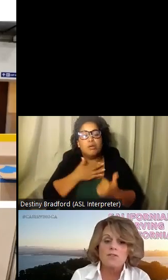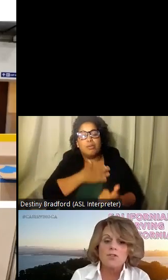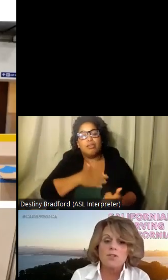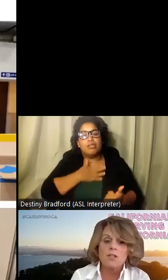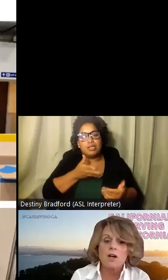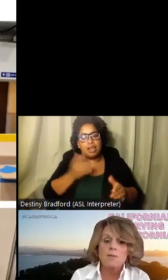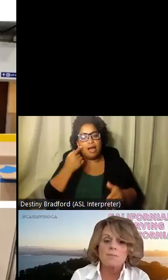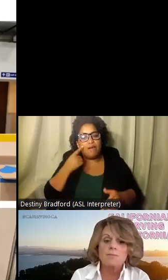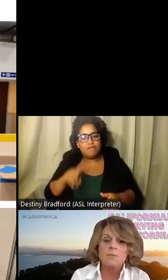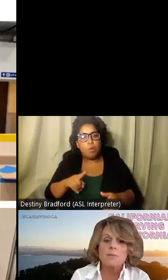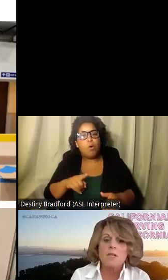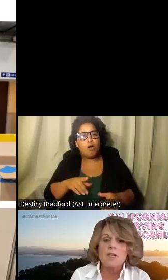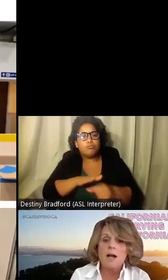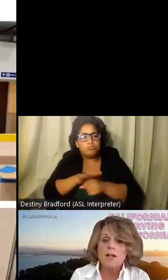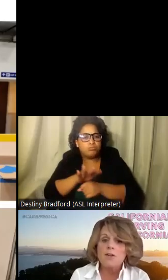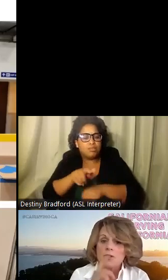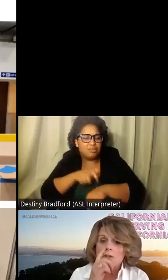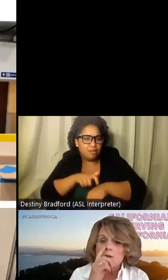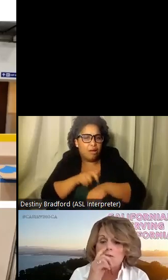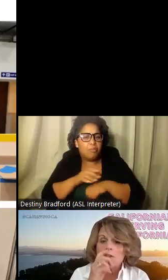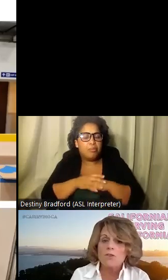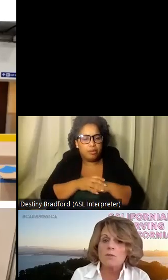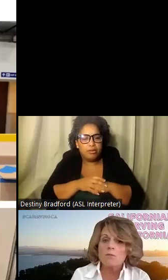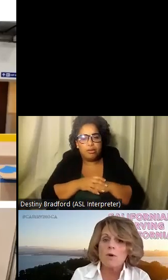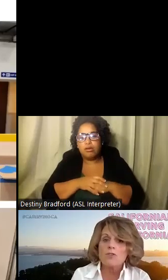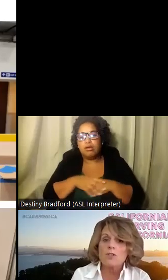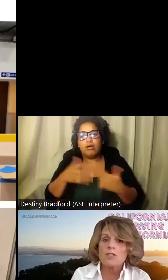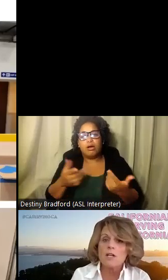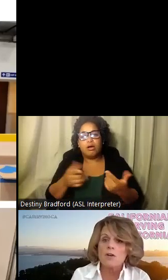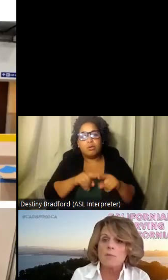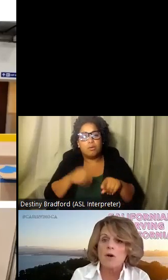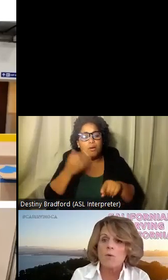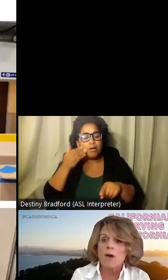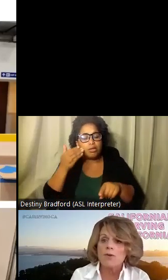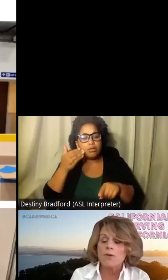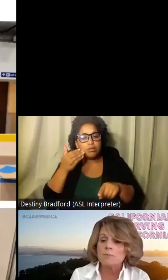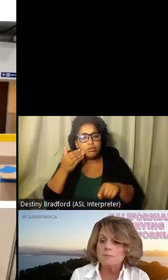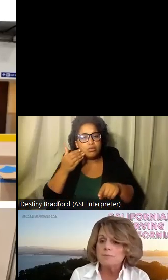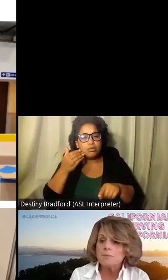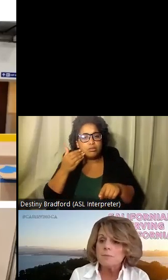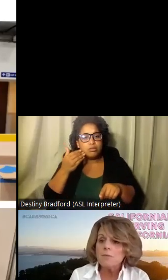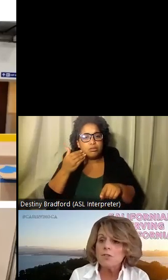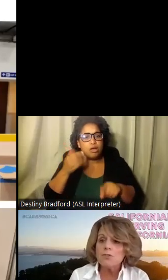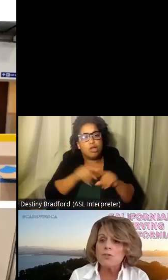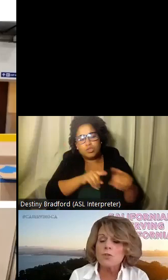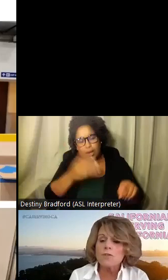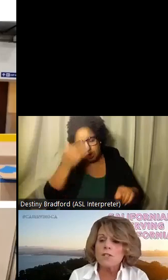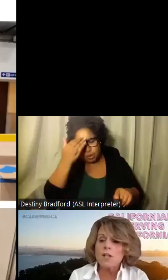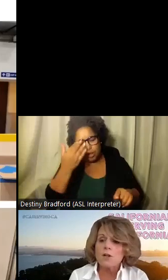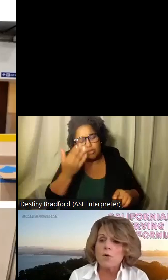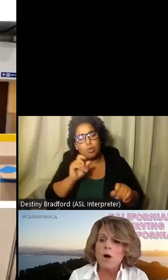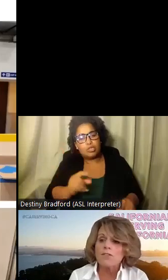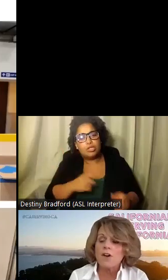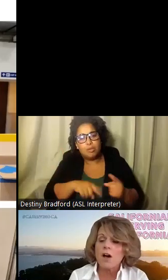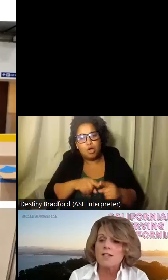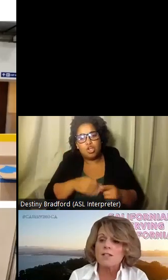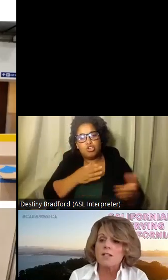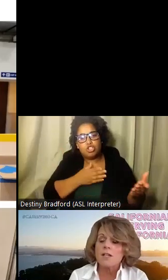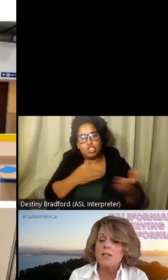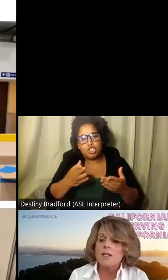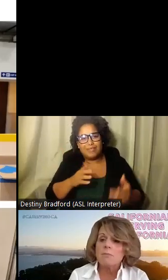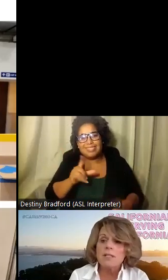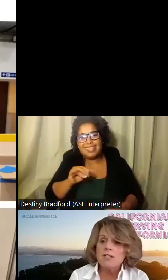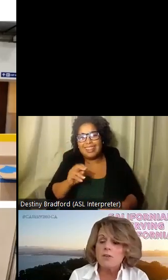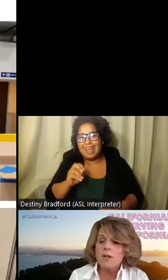for sufficient time. I also know that there are some questions here about whether your service line